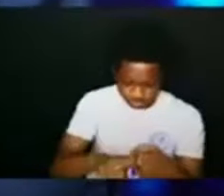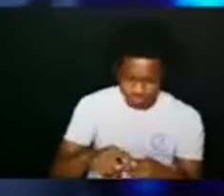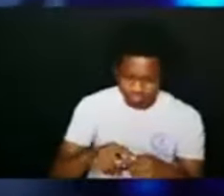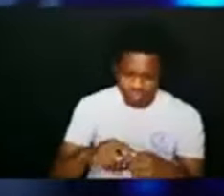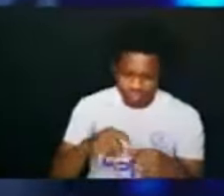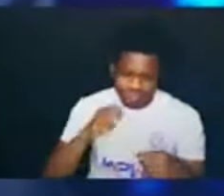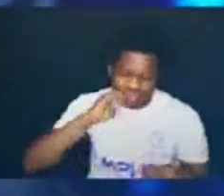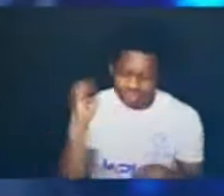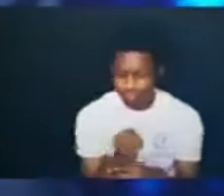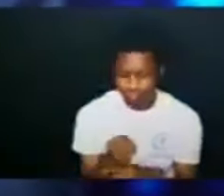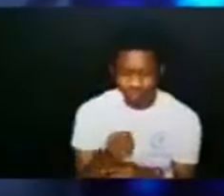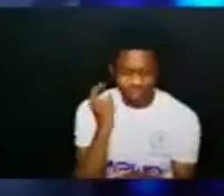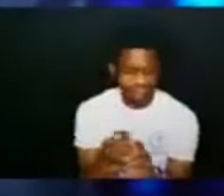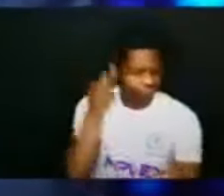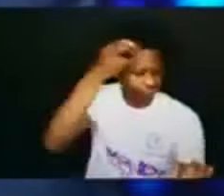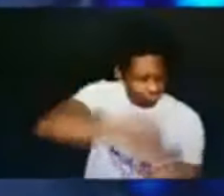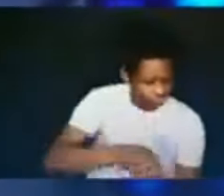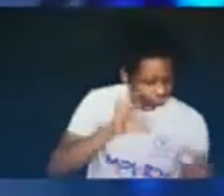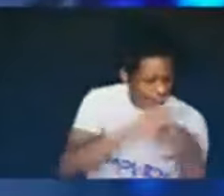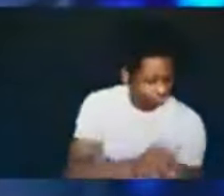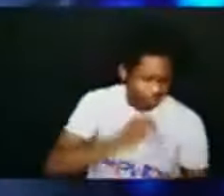Some have lost all sensitivity.